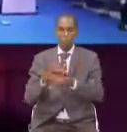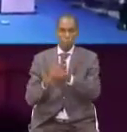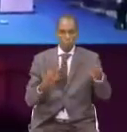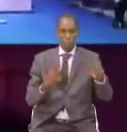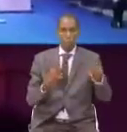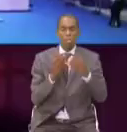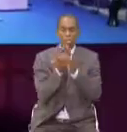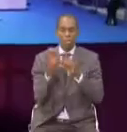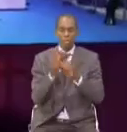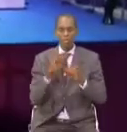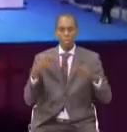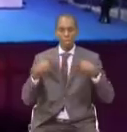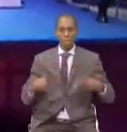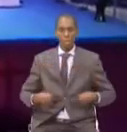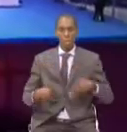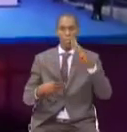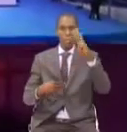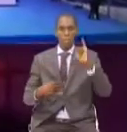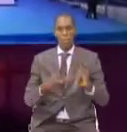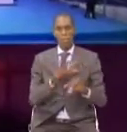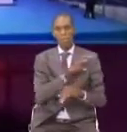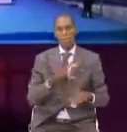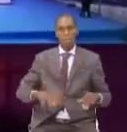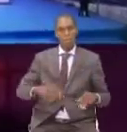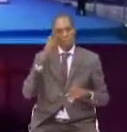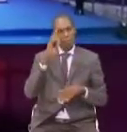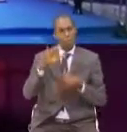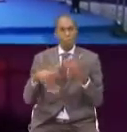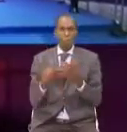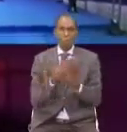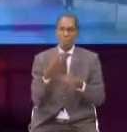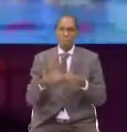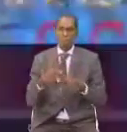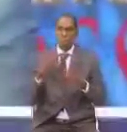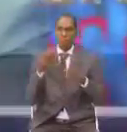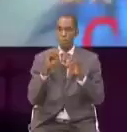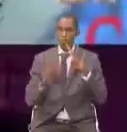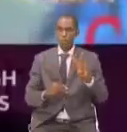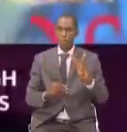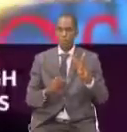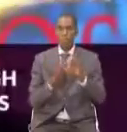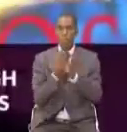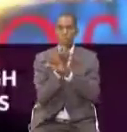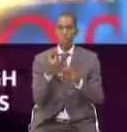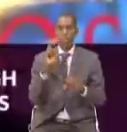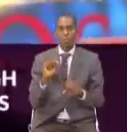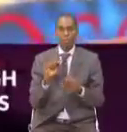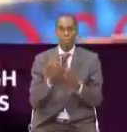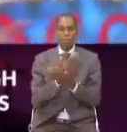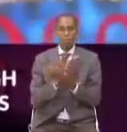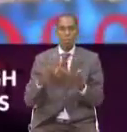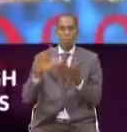Saving health by Christ for all nations. Number two, salvation, holiness through